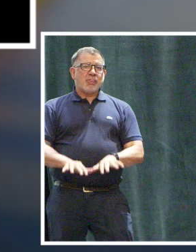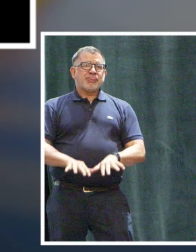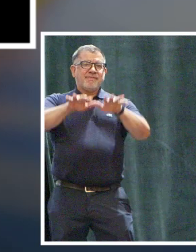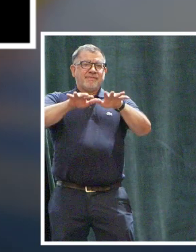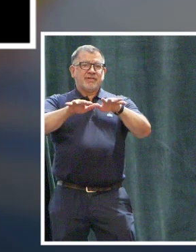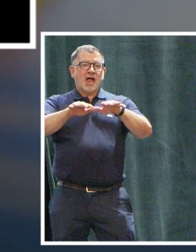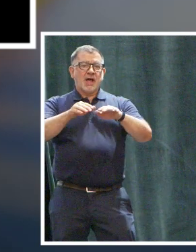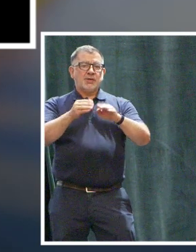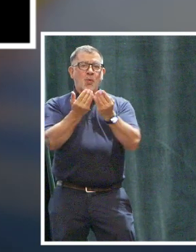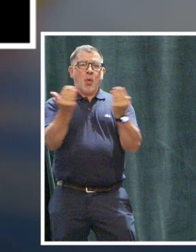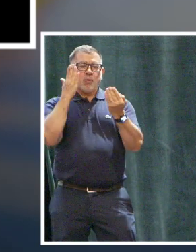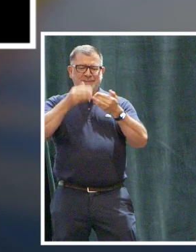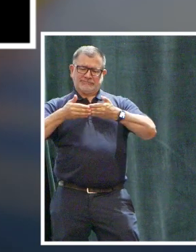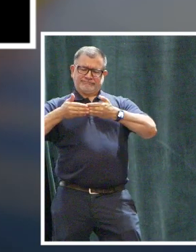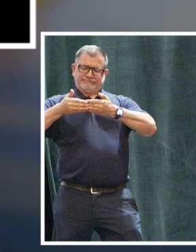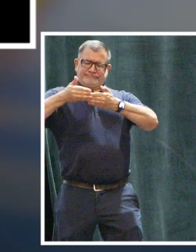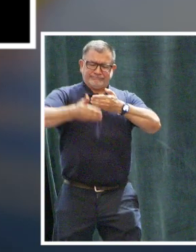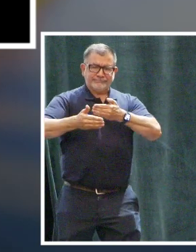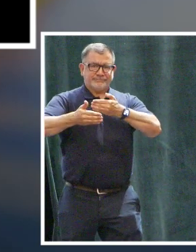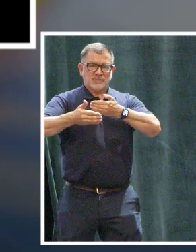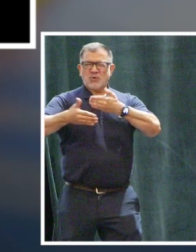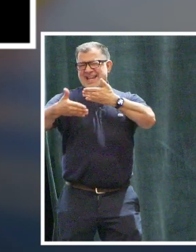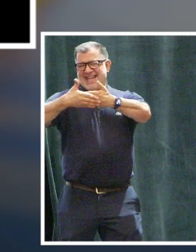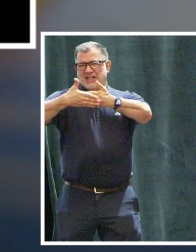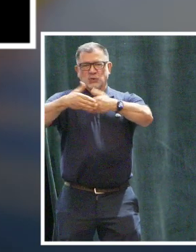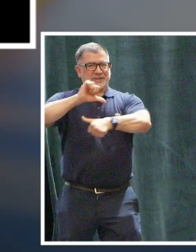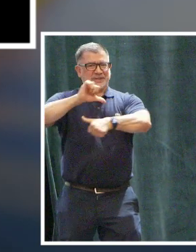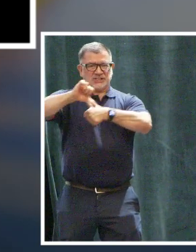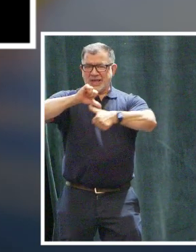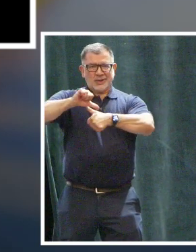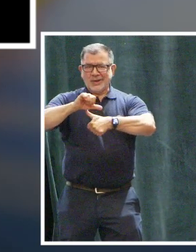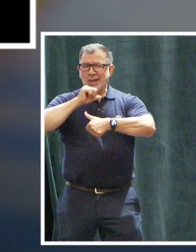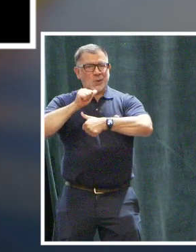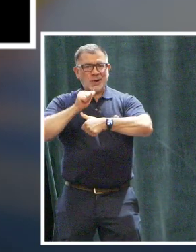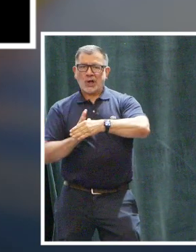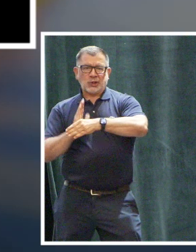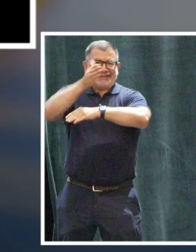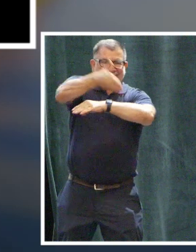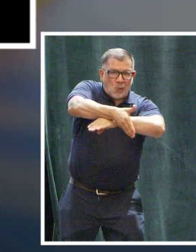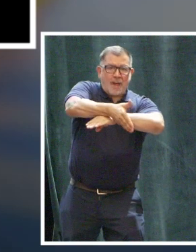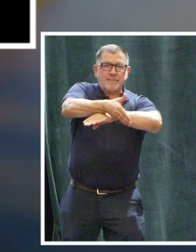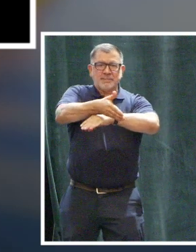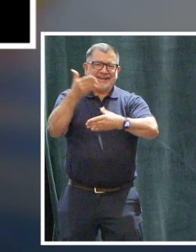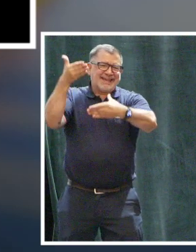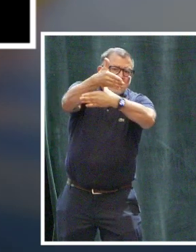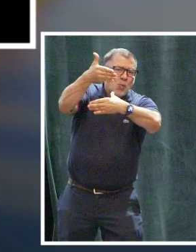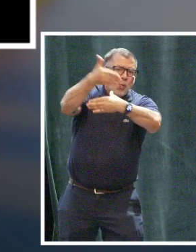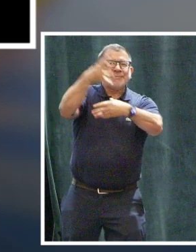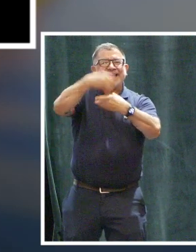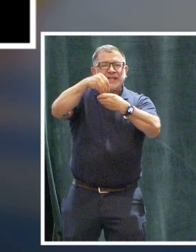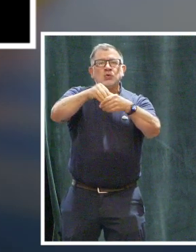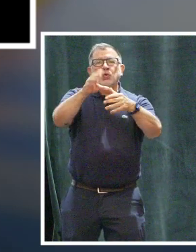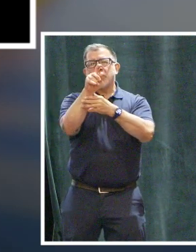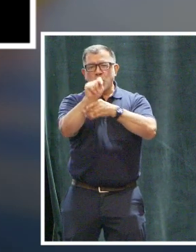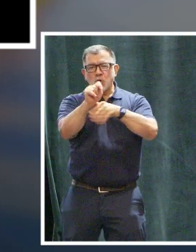it. So we're not impacting any of the existing courtyards associated with the buildings at